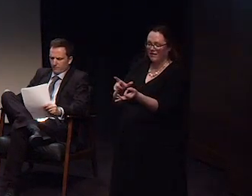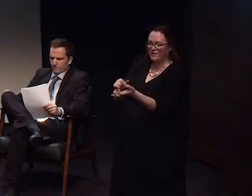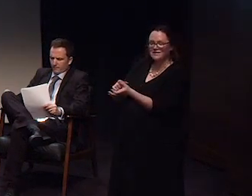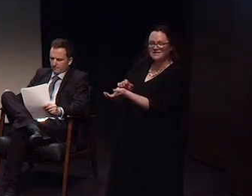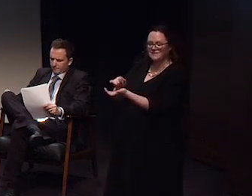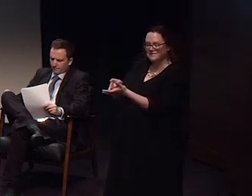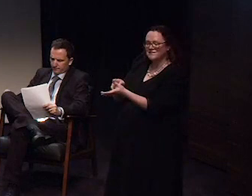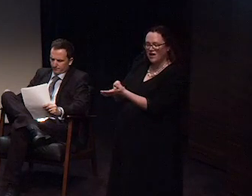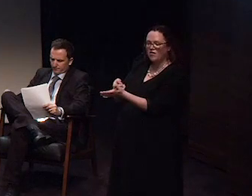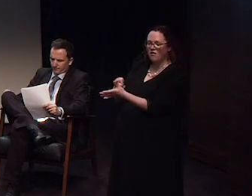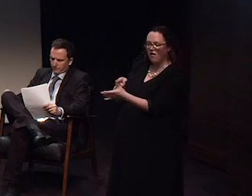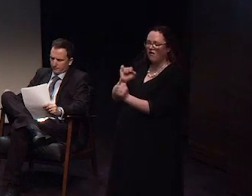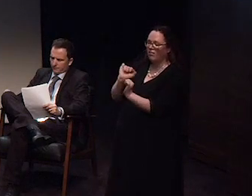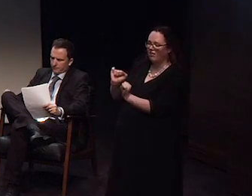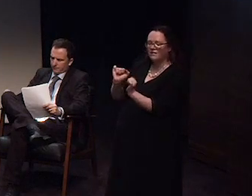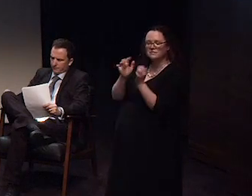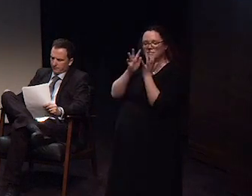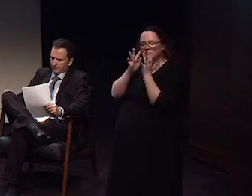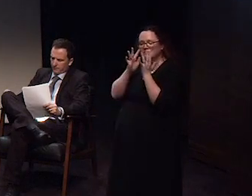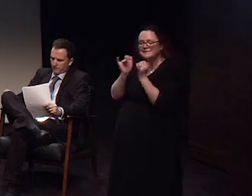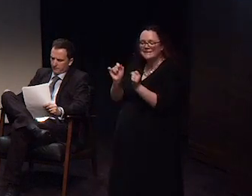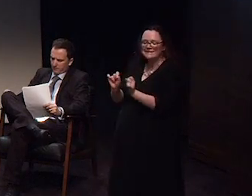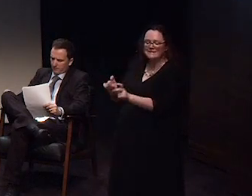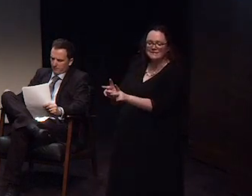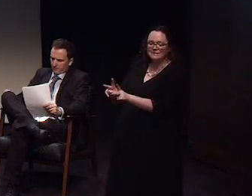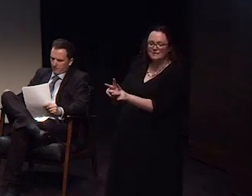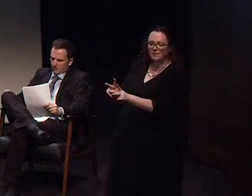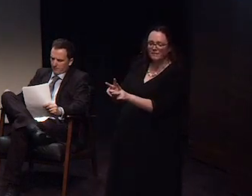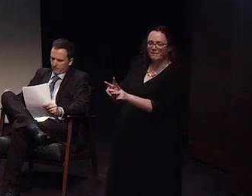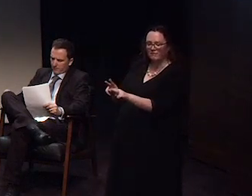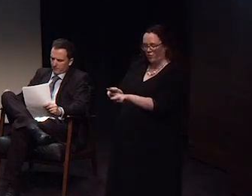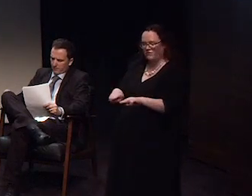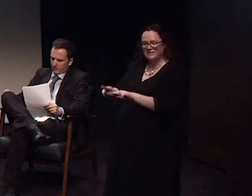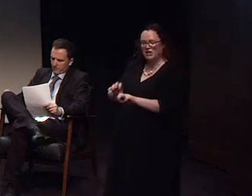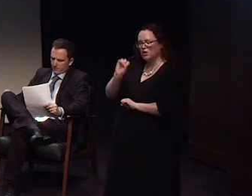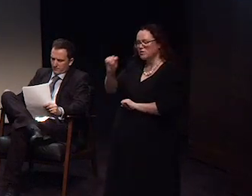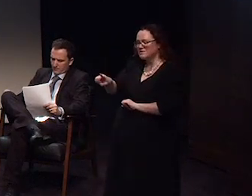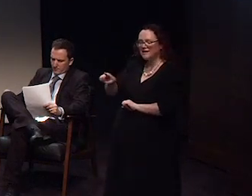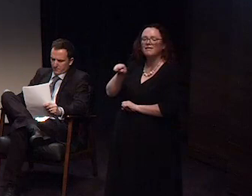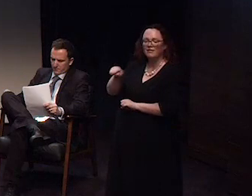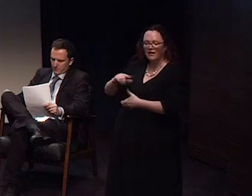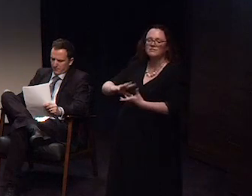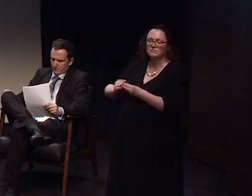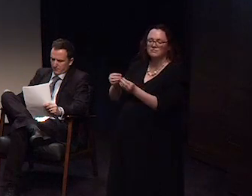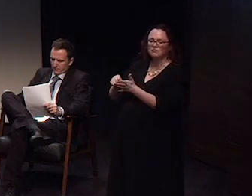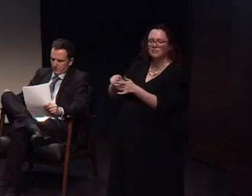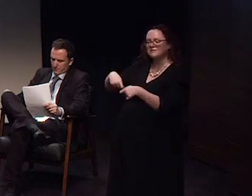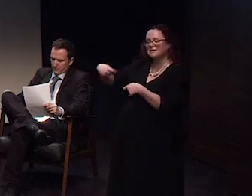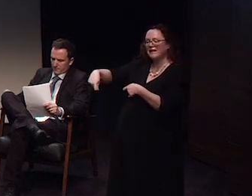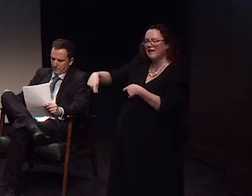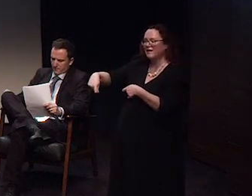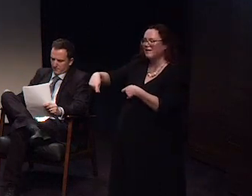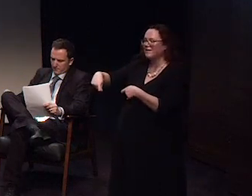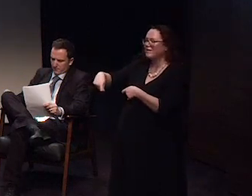a prototype, status as prototype, and network problems. And when bystander or dispatcher